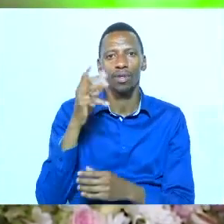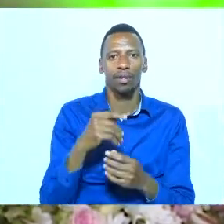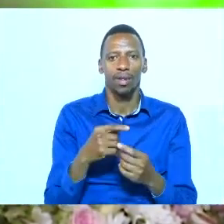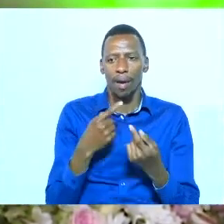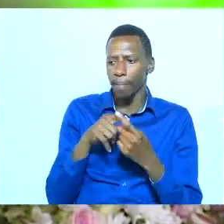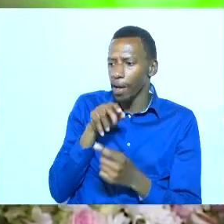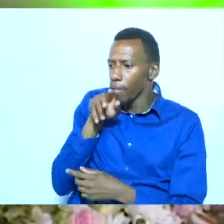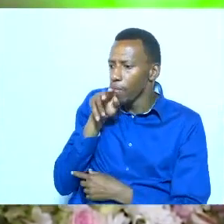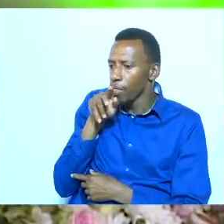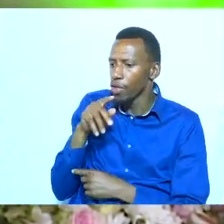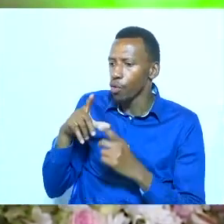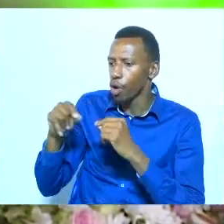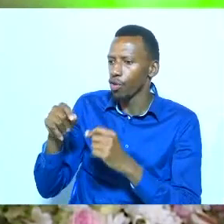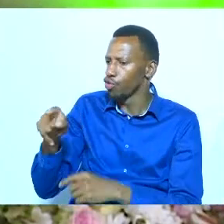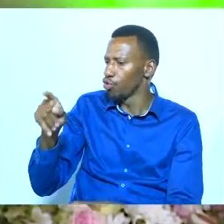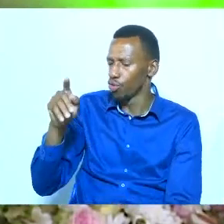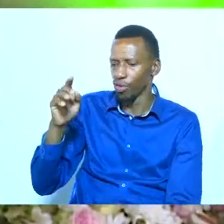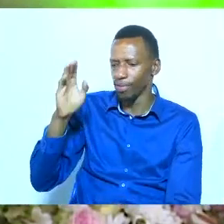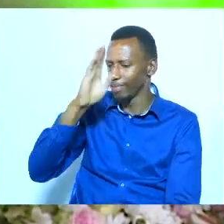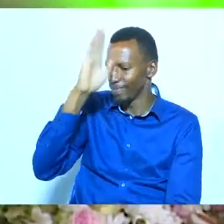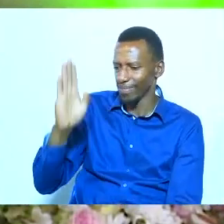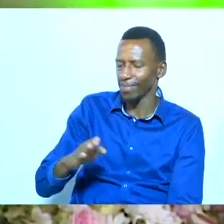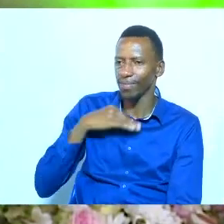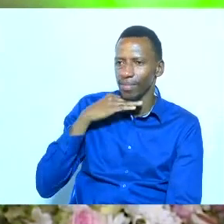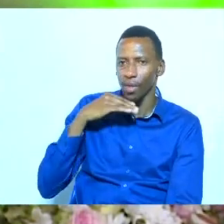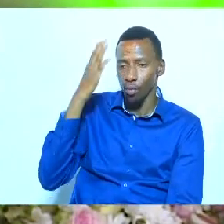will not surely die, for God knows that